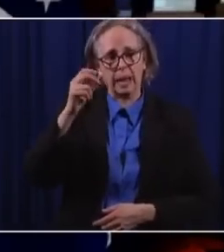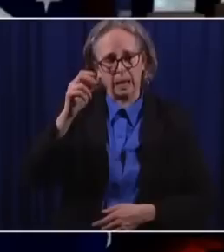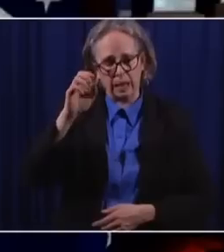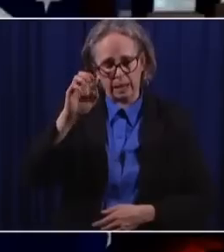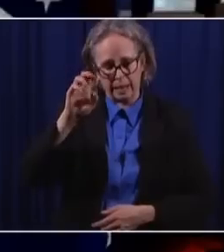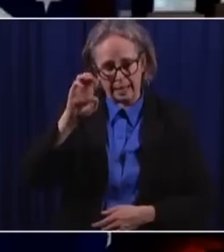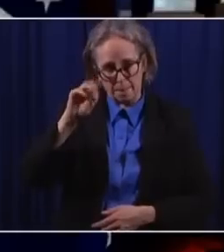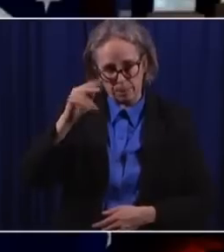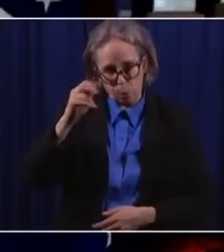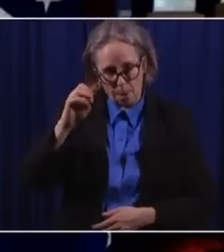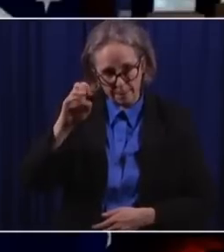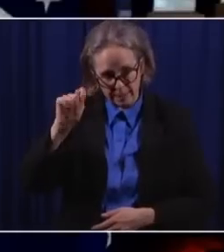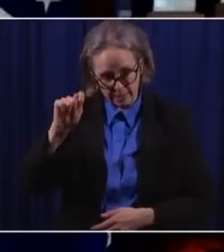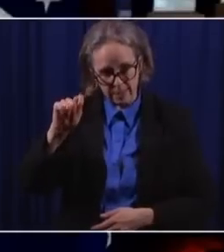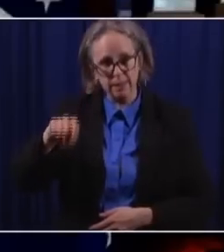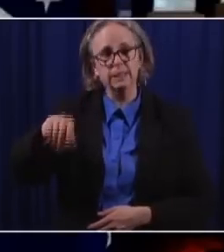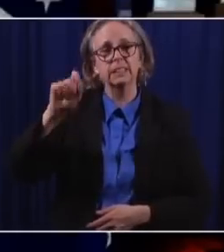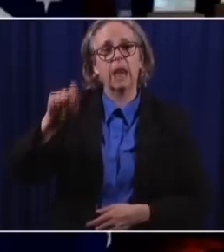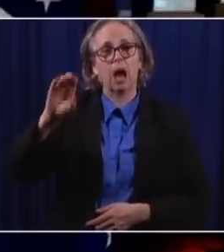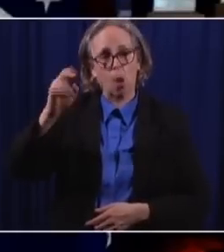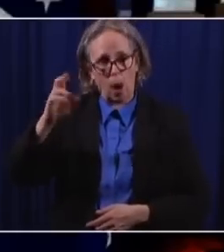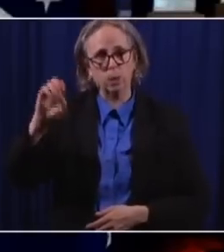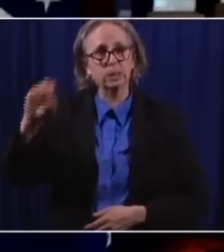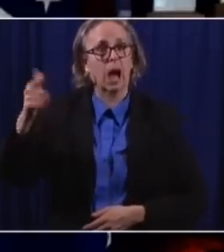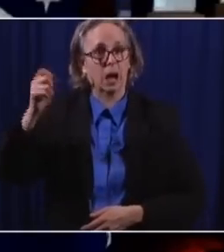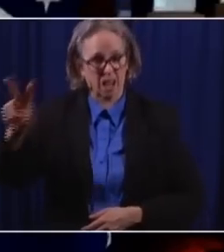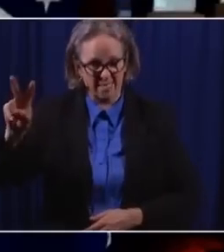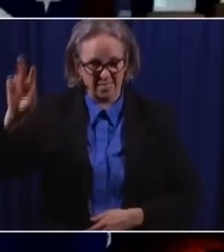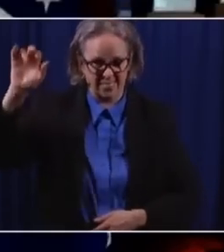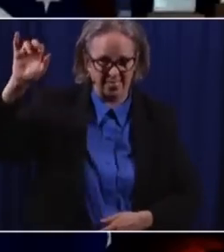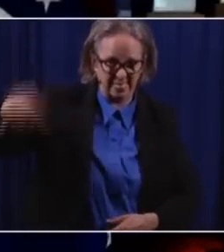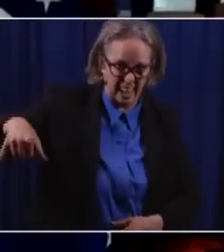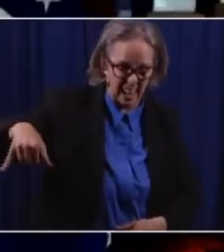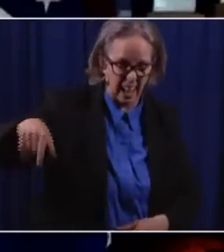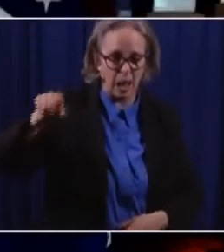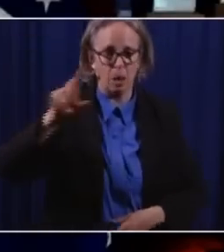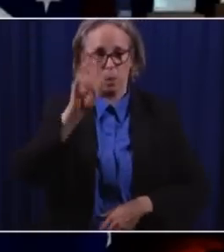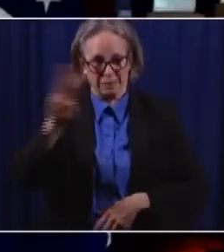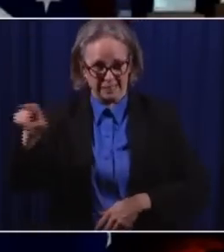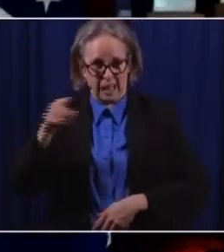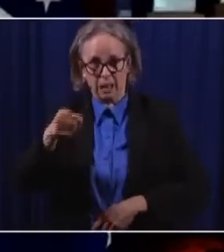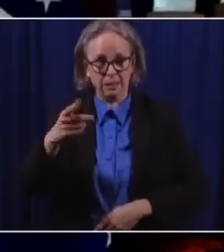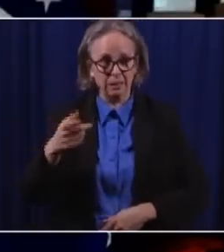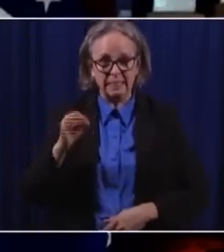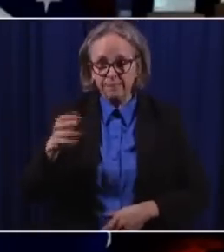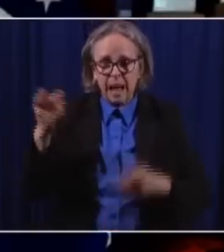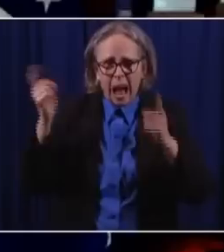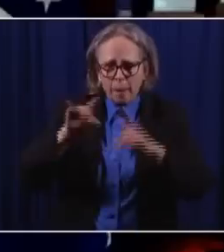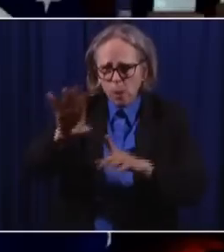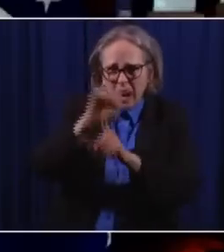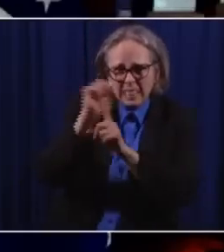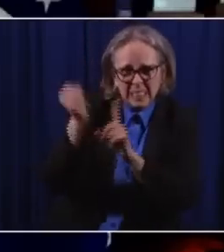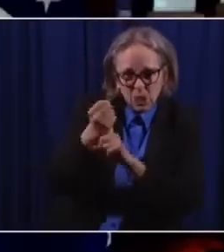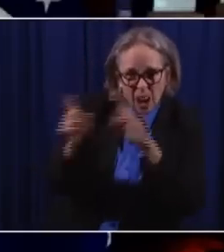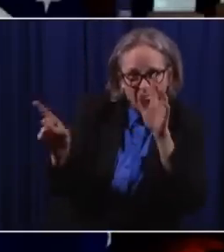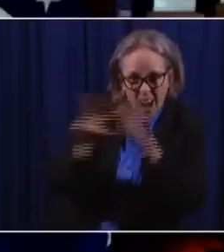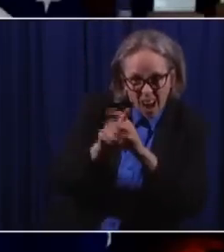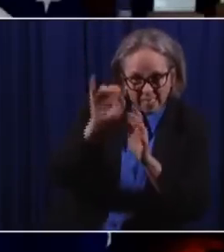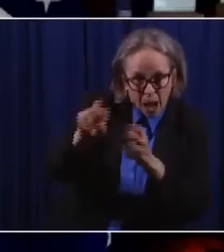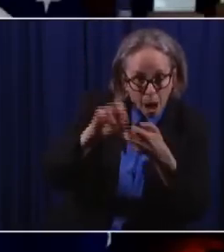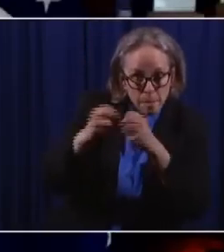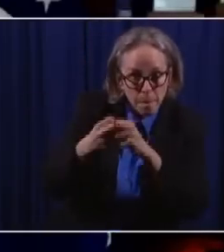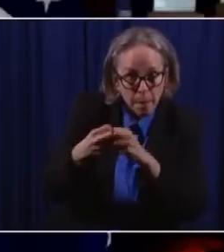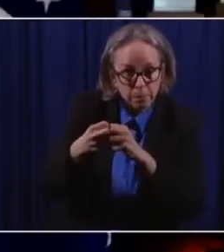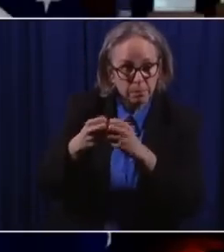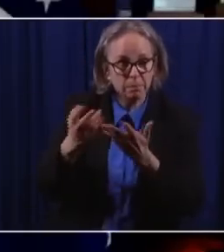there. If you find yourself in that situation, know that there are unemployment compensation benefits, that